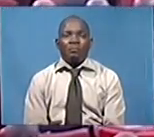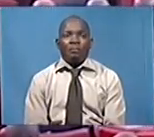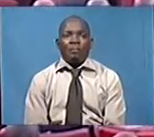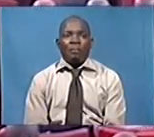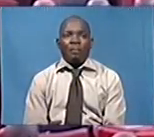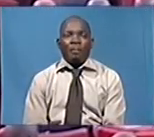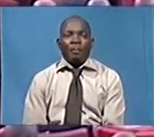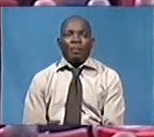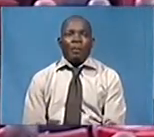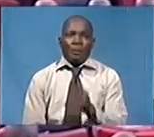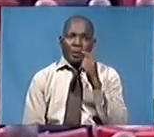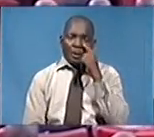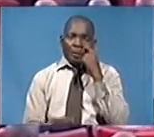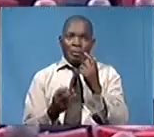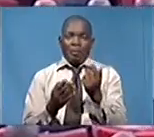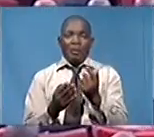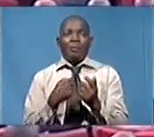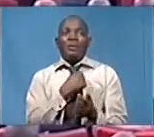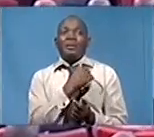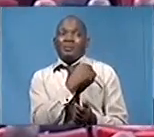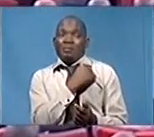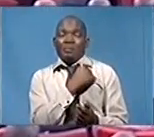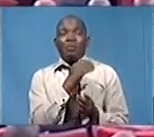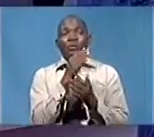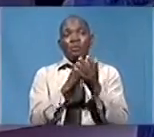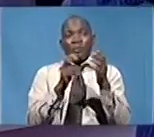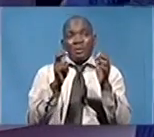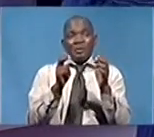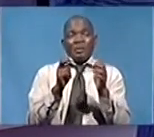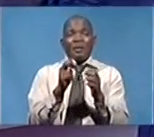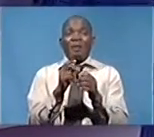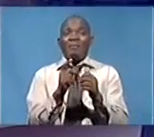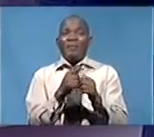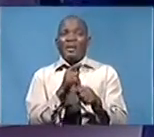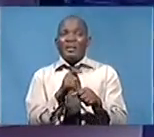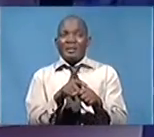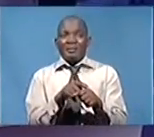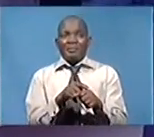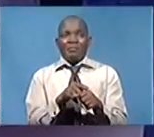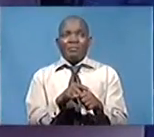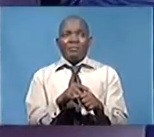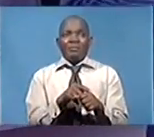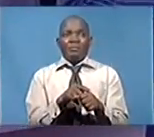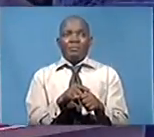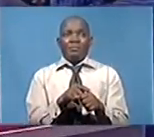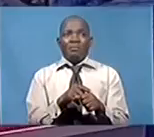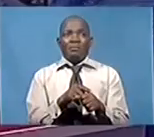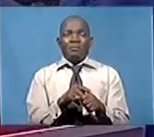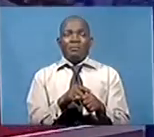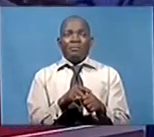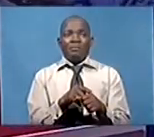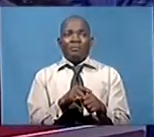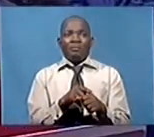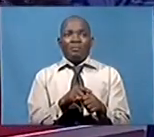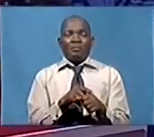My colleagues have just drawn my attention. Our case on the first leg is really that there is no proof that anybody voted without biometric verification.